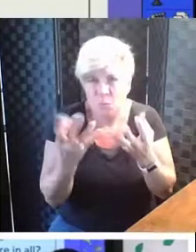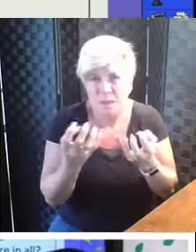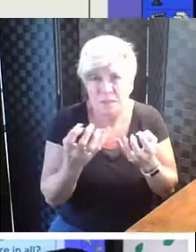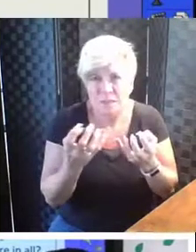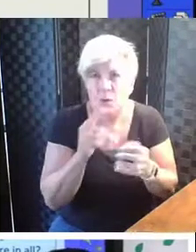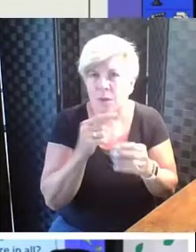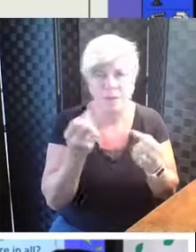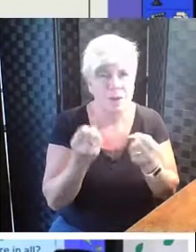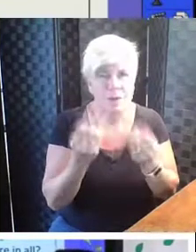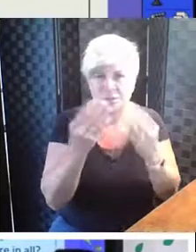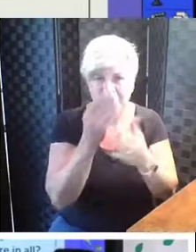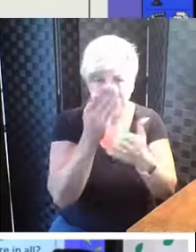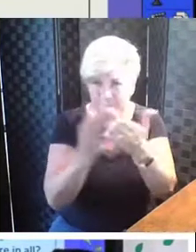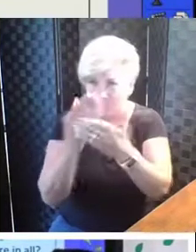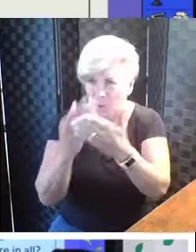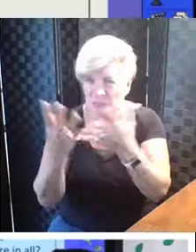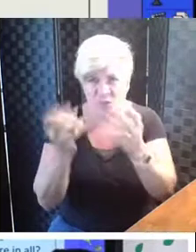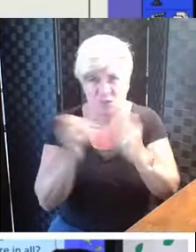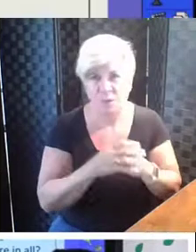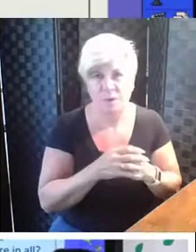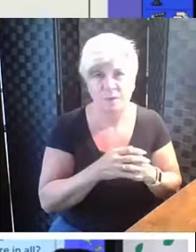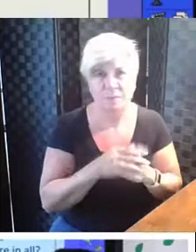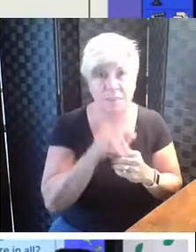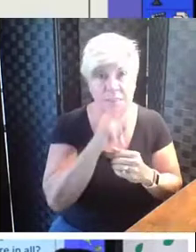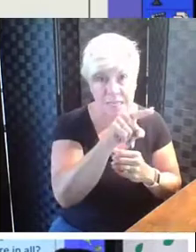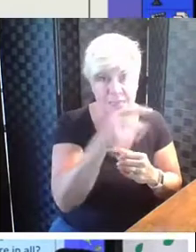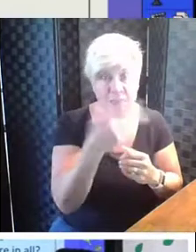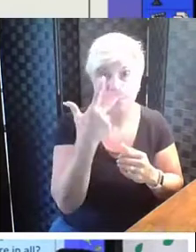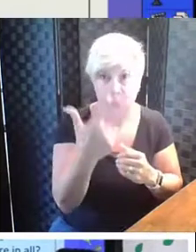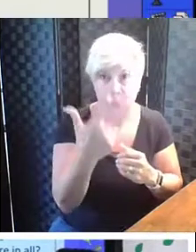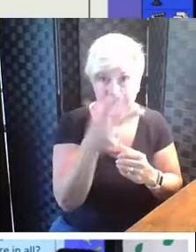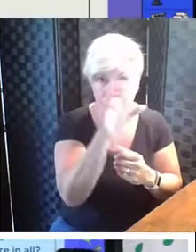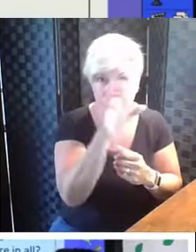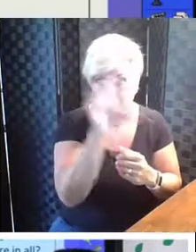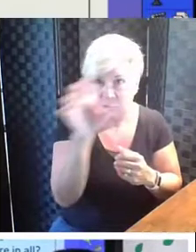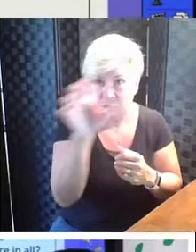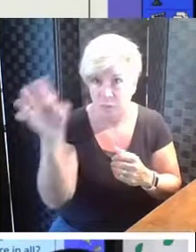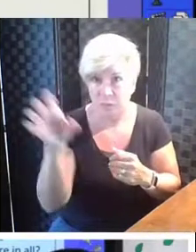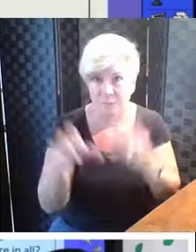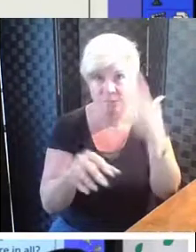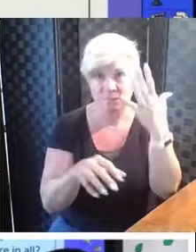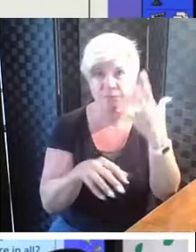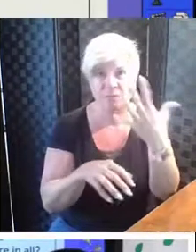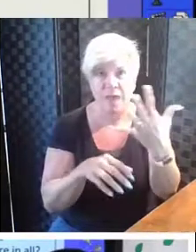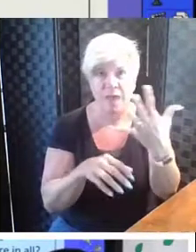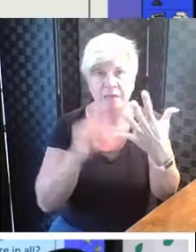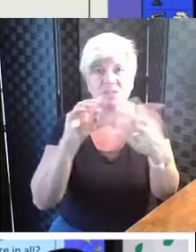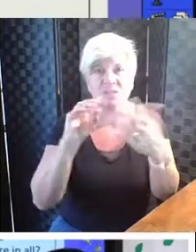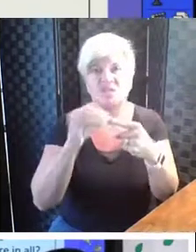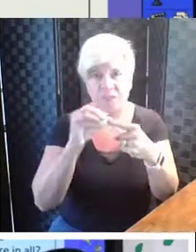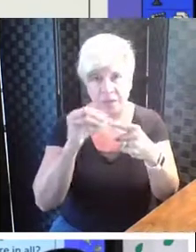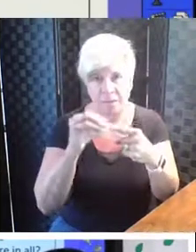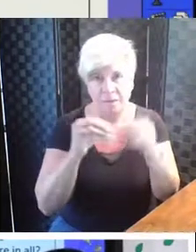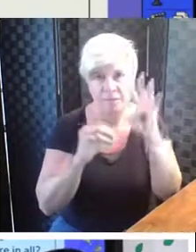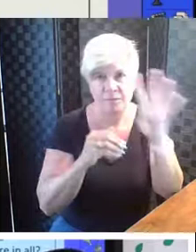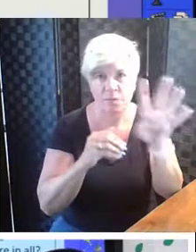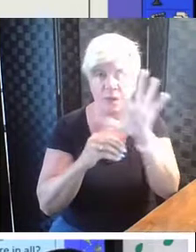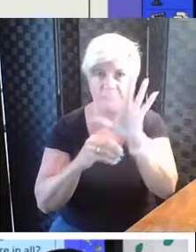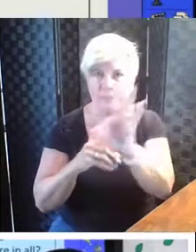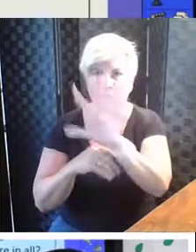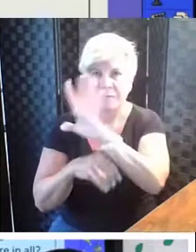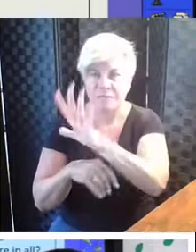parts as you need to. So in this word problem, they did that. They broke it into 3 parts. 5 cherry popsicles is the last